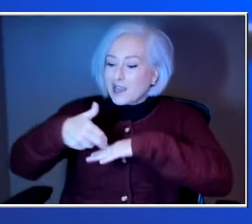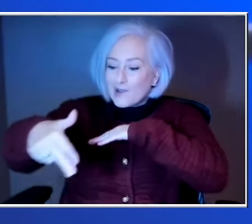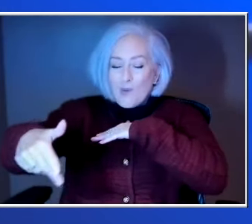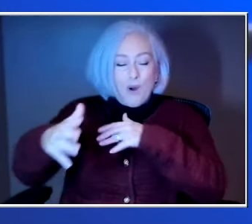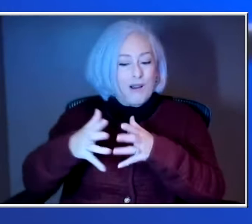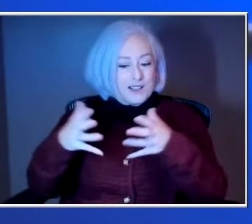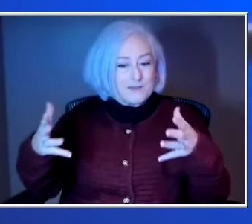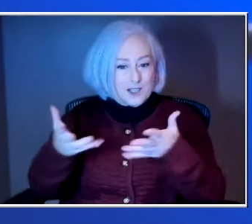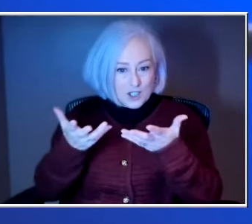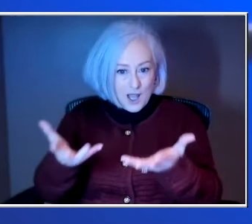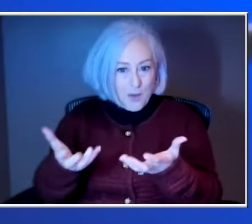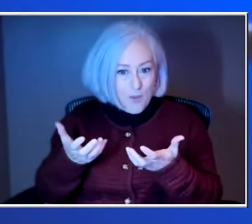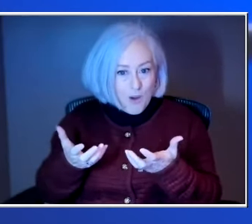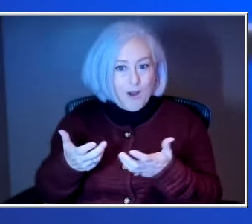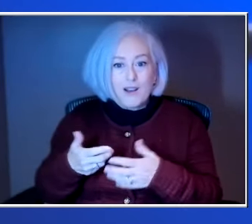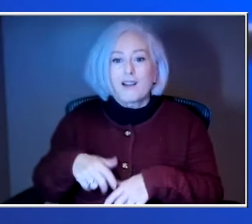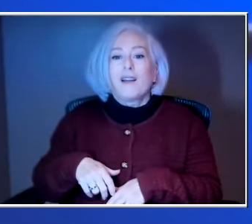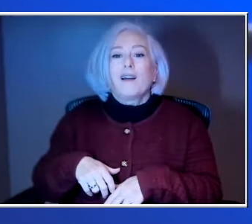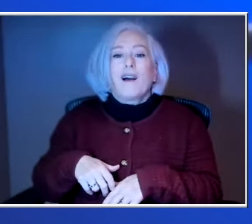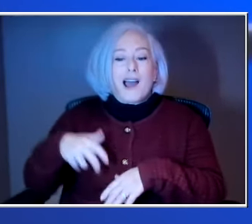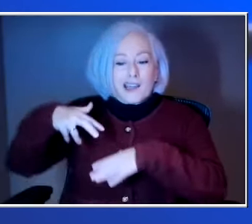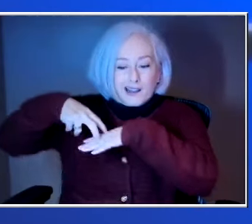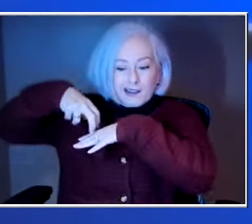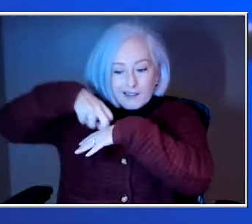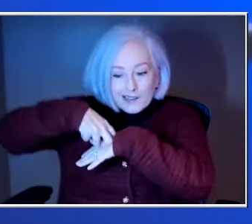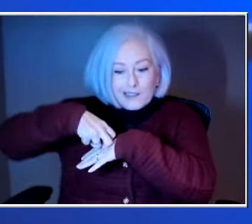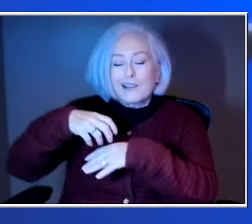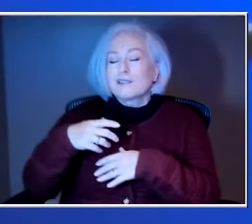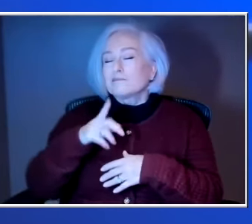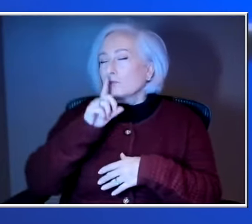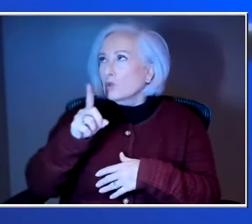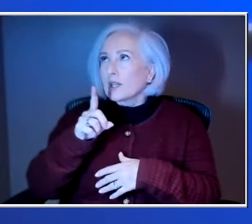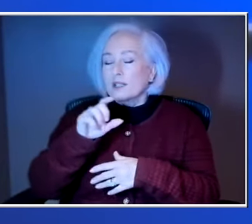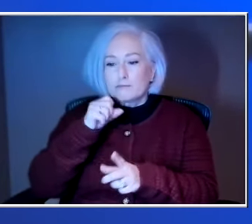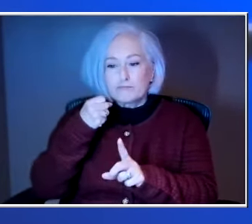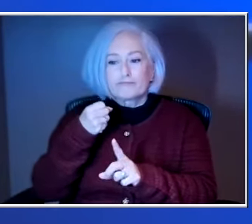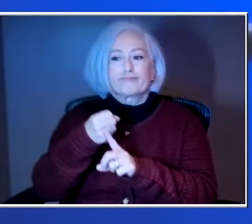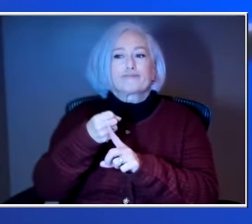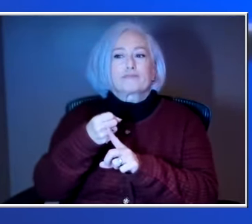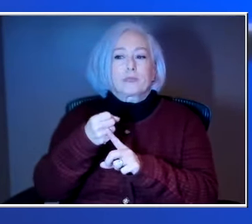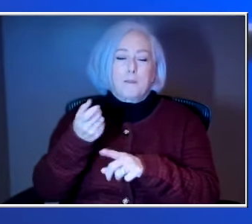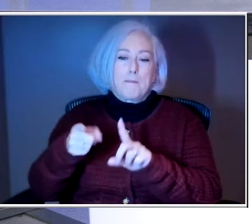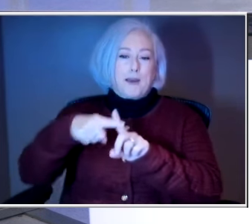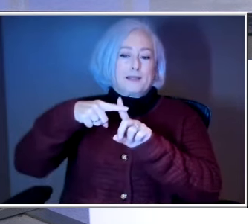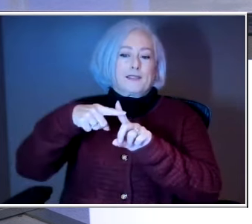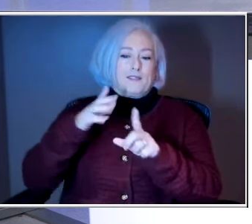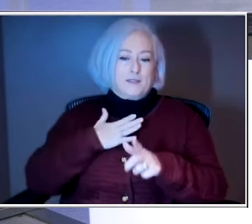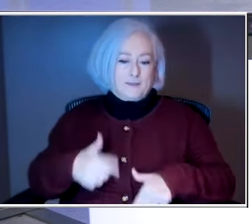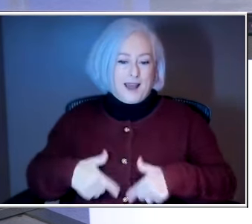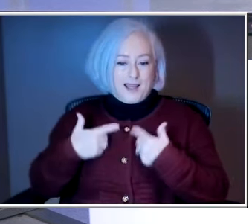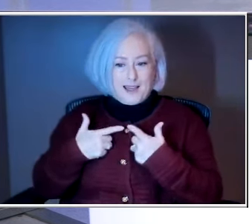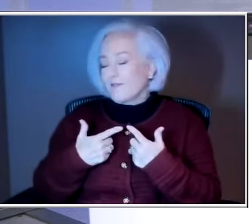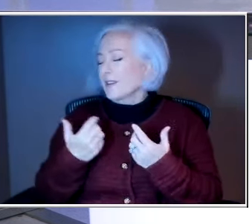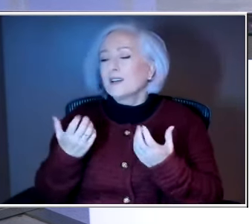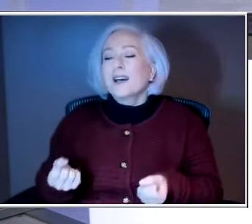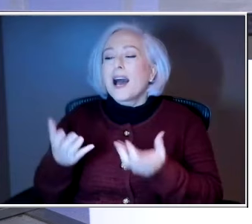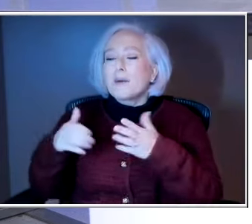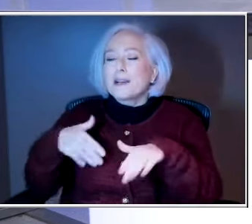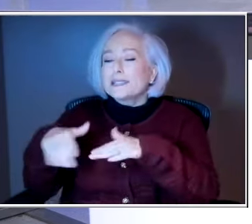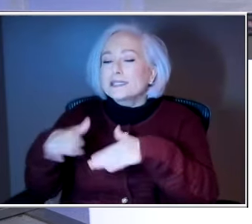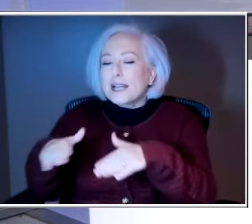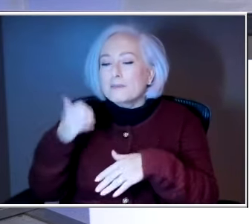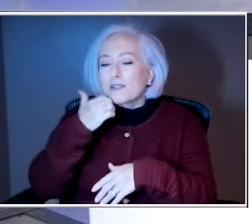library. It's really totally life-changing. I feel so much better every day. How many steps are you getting in? About 15,000 a day.